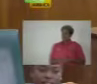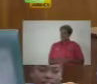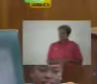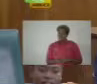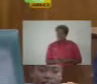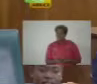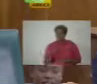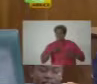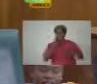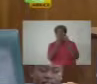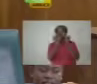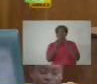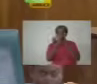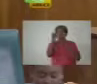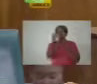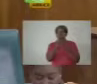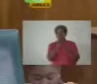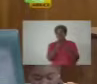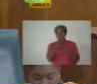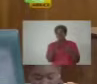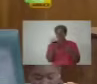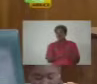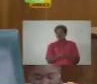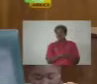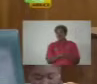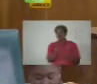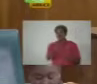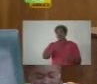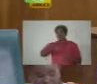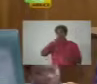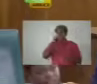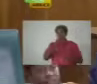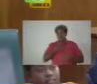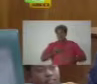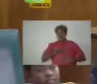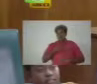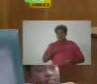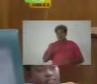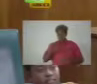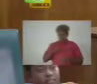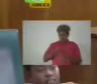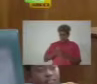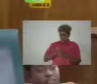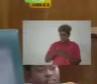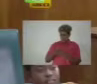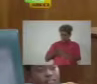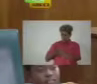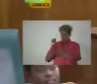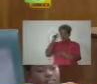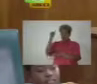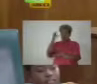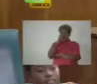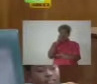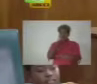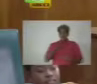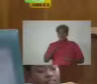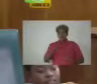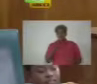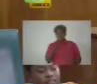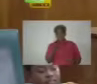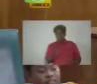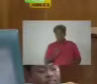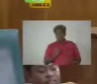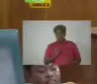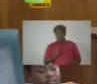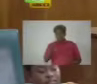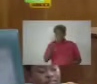I speak first, Mr. President, about the DNA of the entertainment zone. And I can say that I am